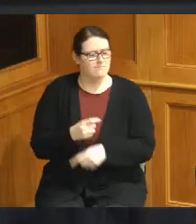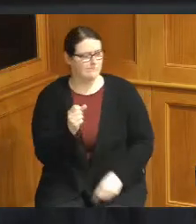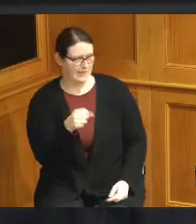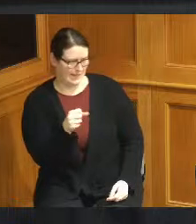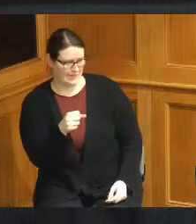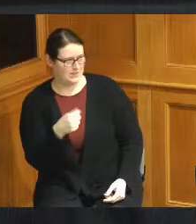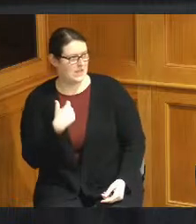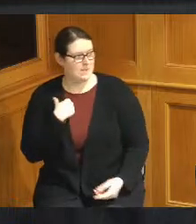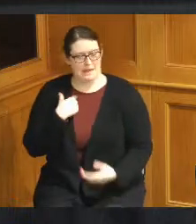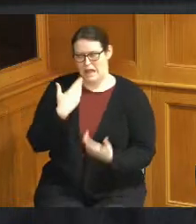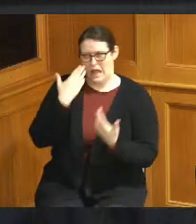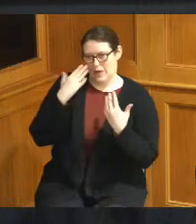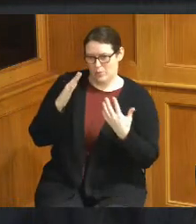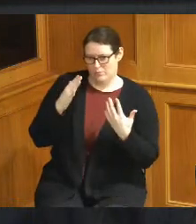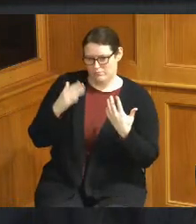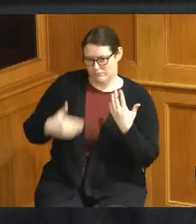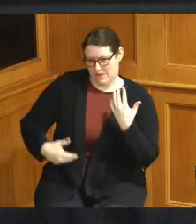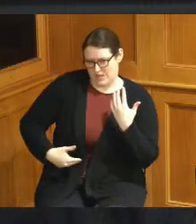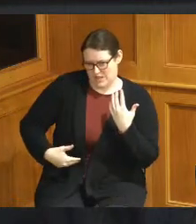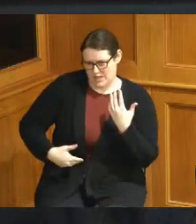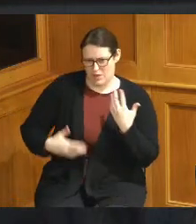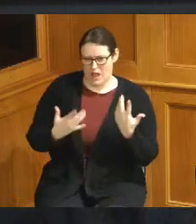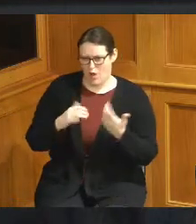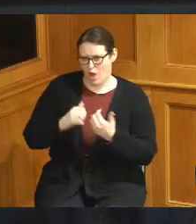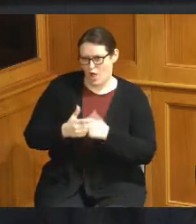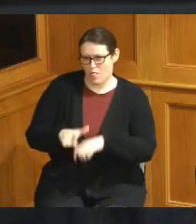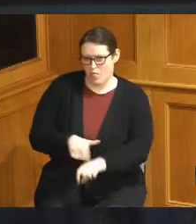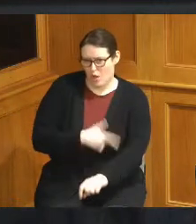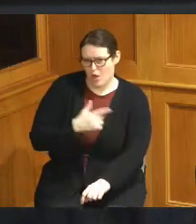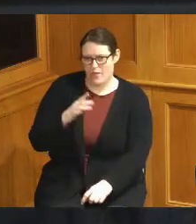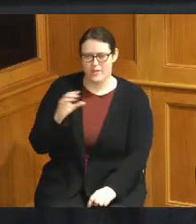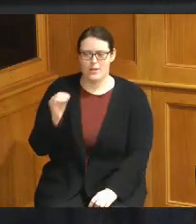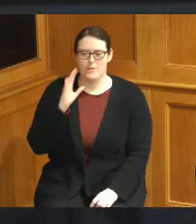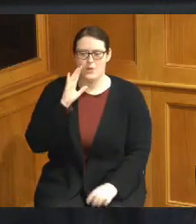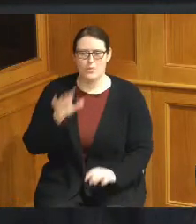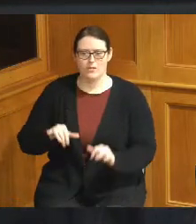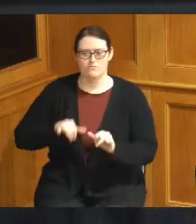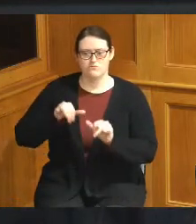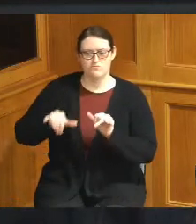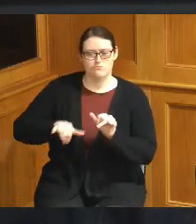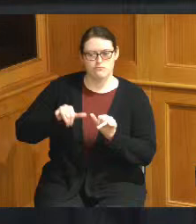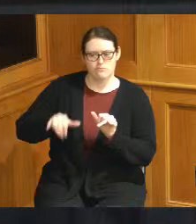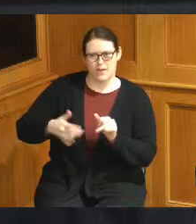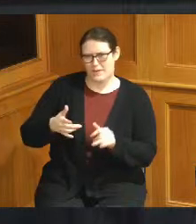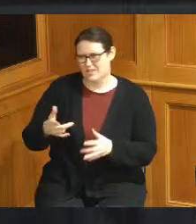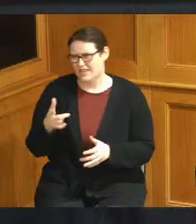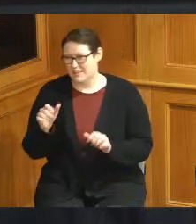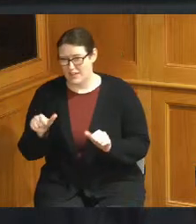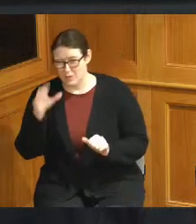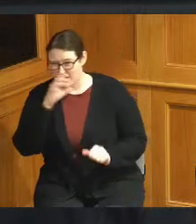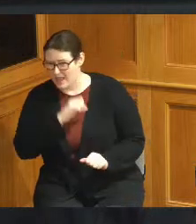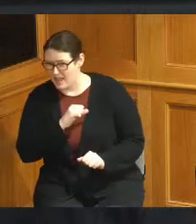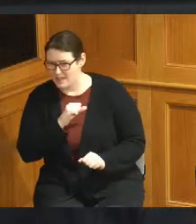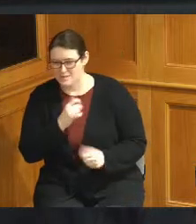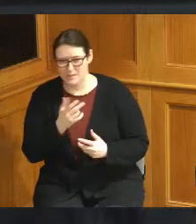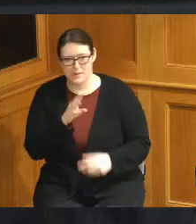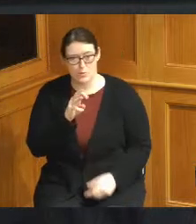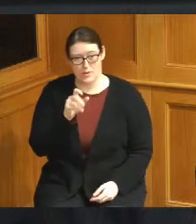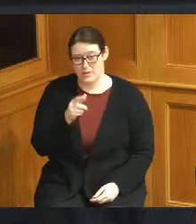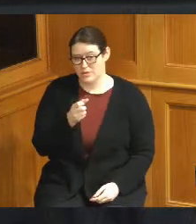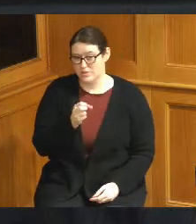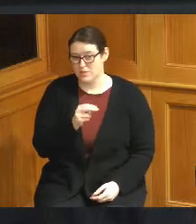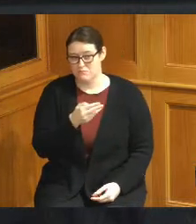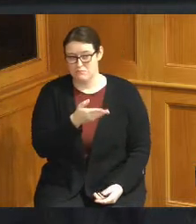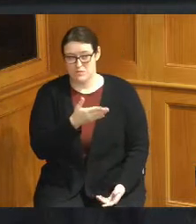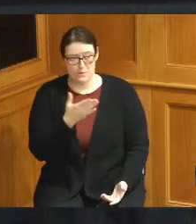I don't have any sense of how long these kinds of companies are around. Do we have any, or maybe we could hear from Mr. Wilson on how